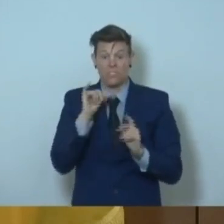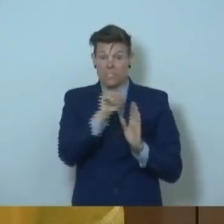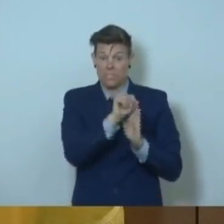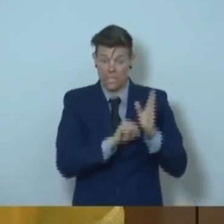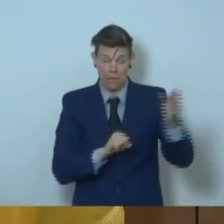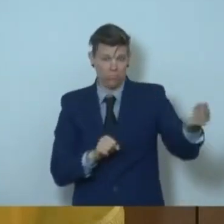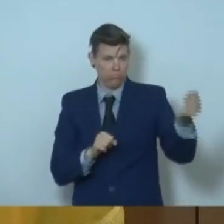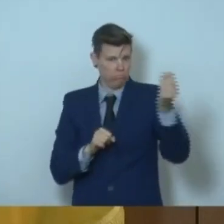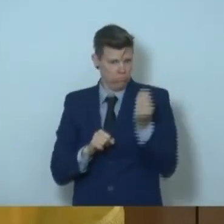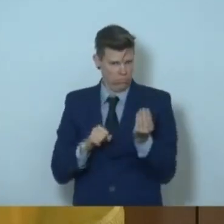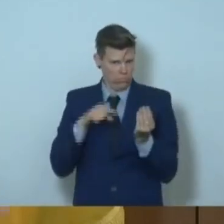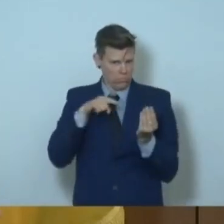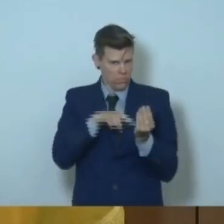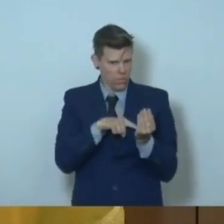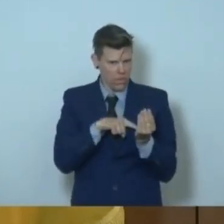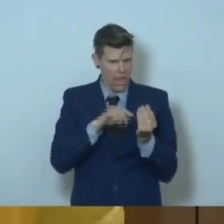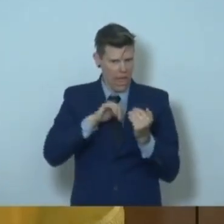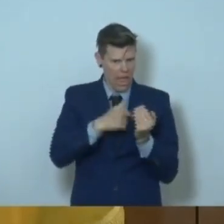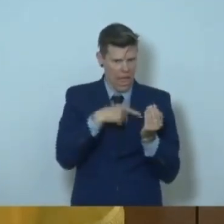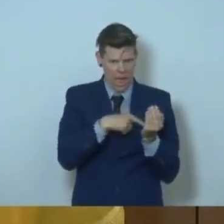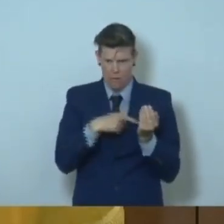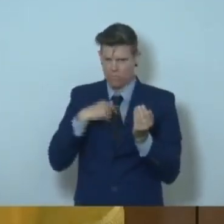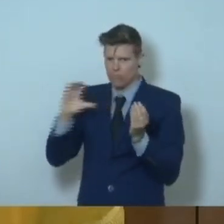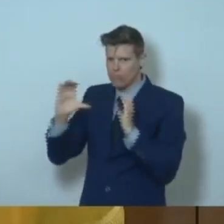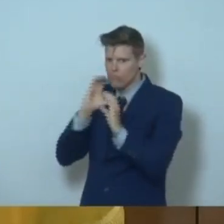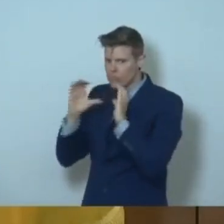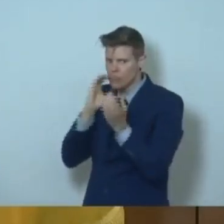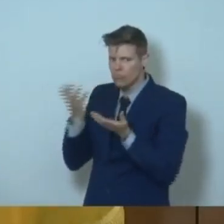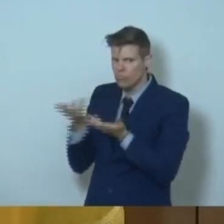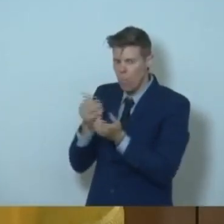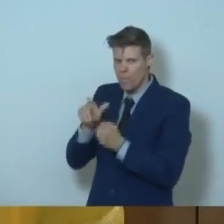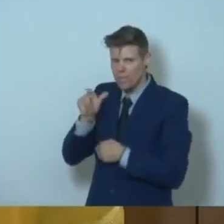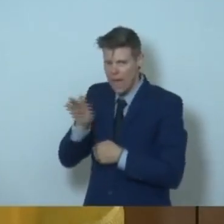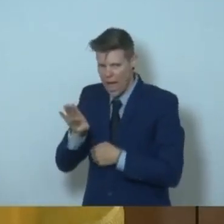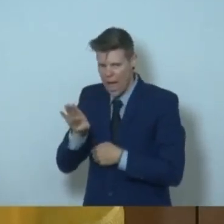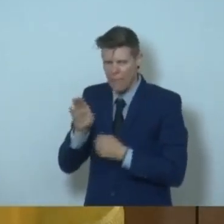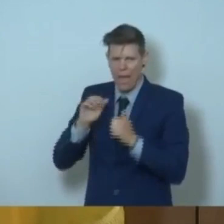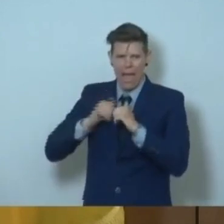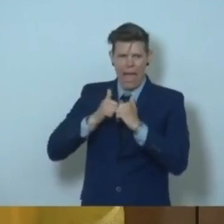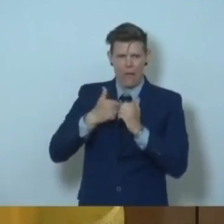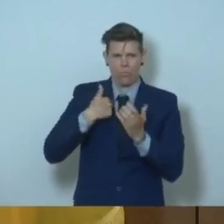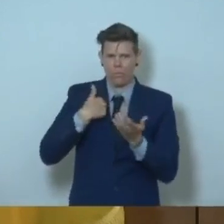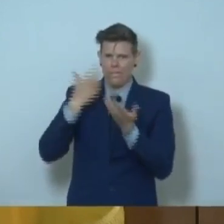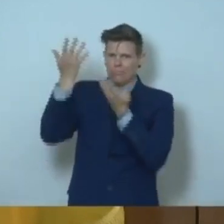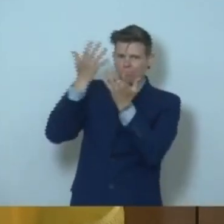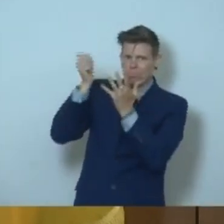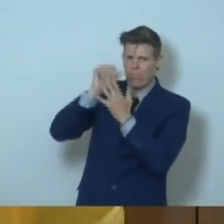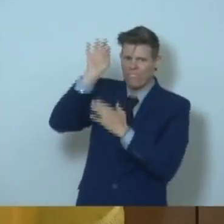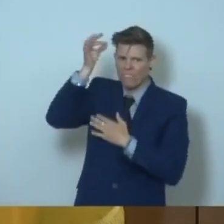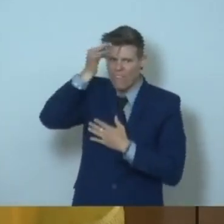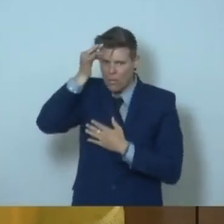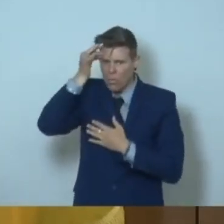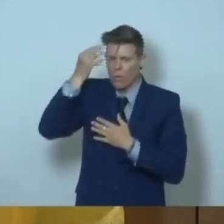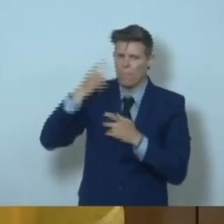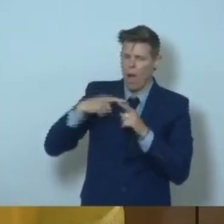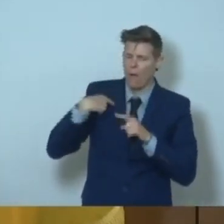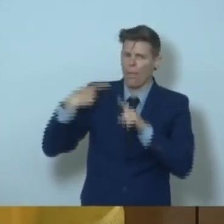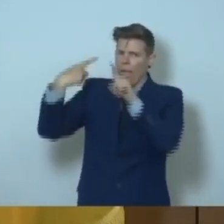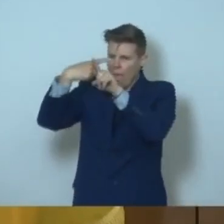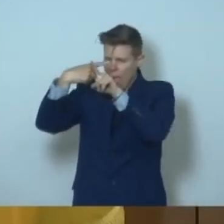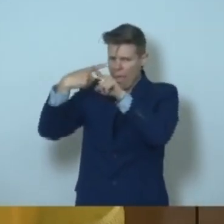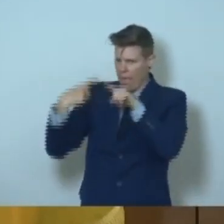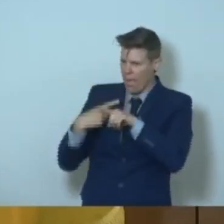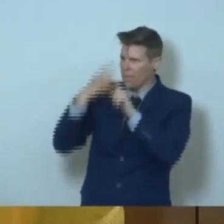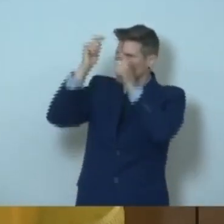we communicate with labs. And then the way in which we report to our federal partners keeps changing all the time in this COVID